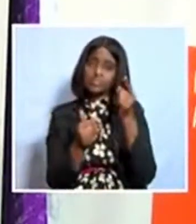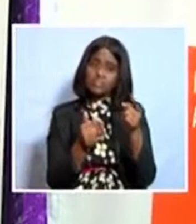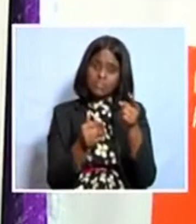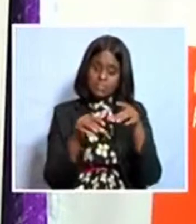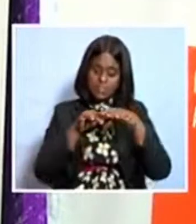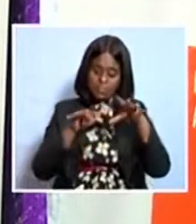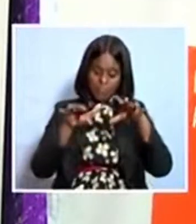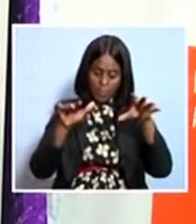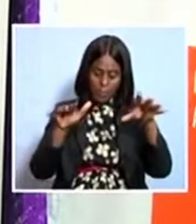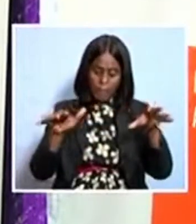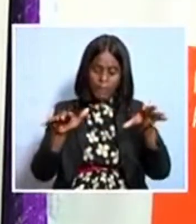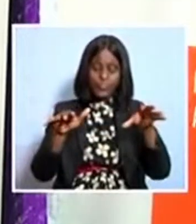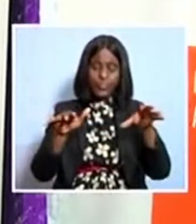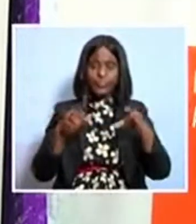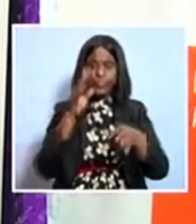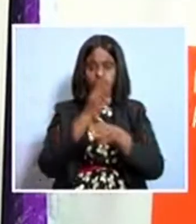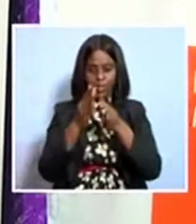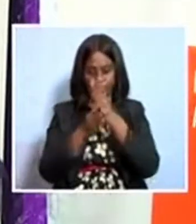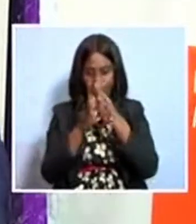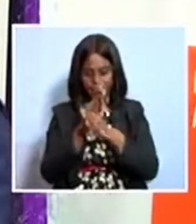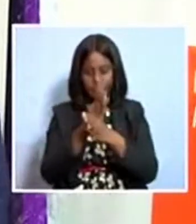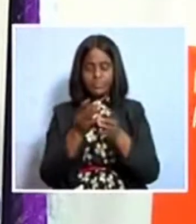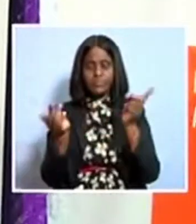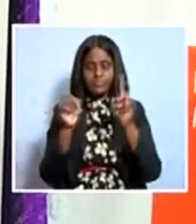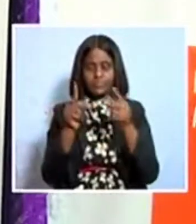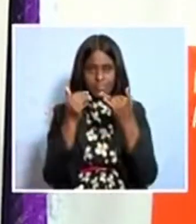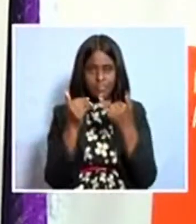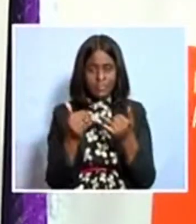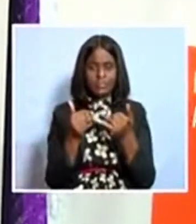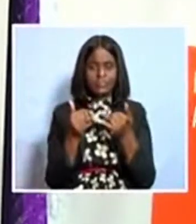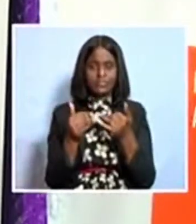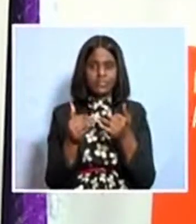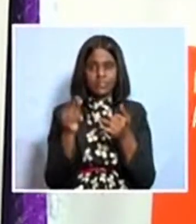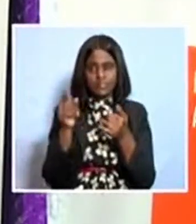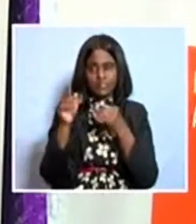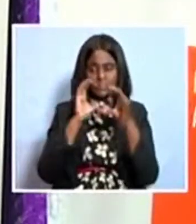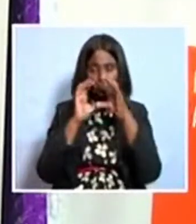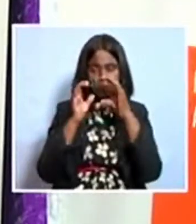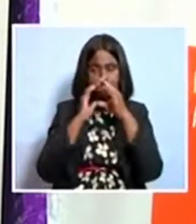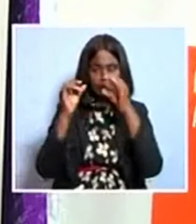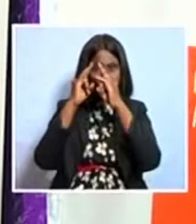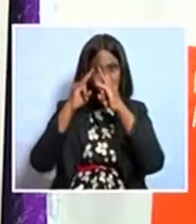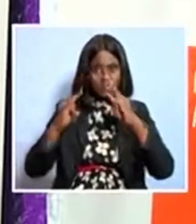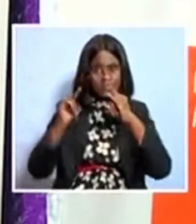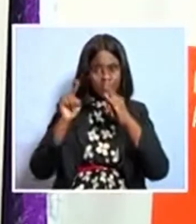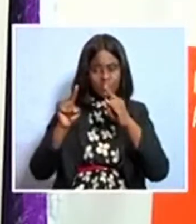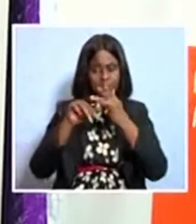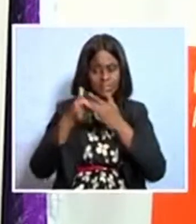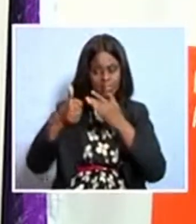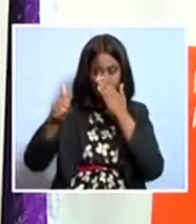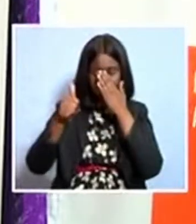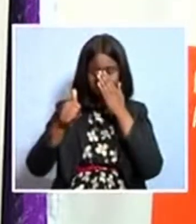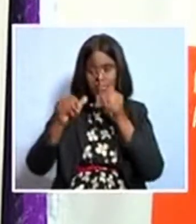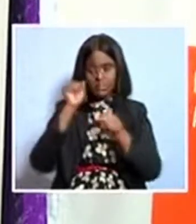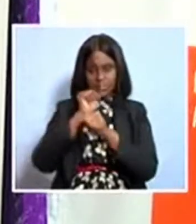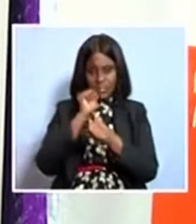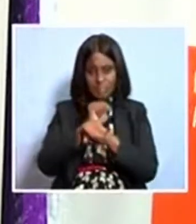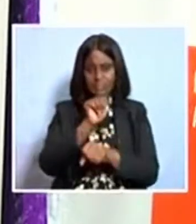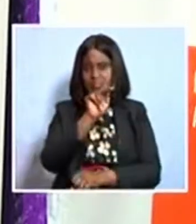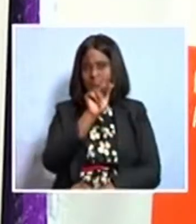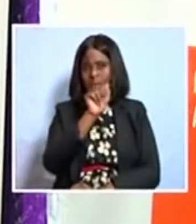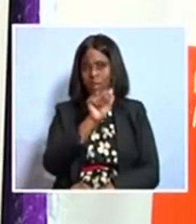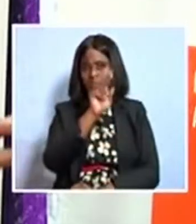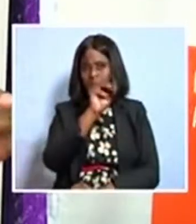out infrastructure, when it comes to communication towers. How are you doing as Kaumbe